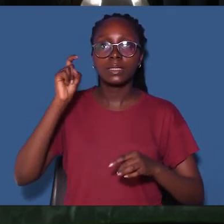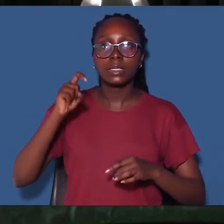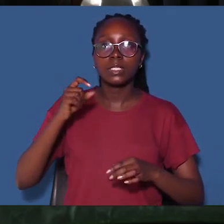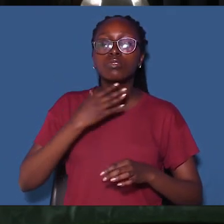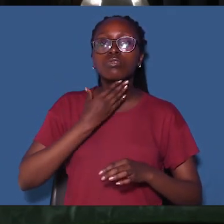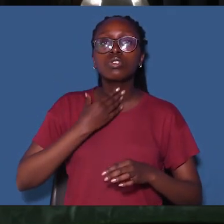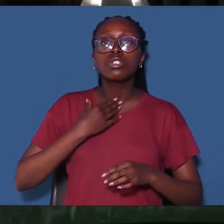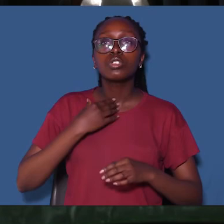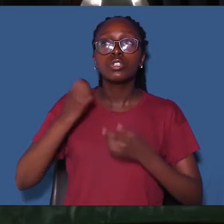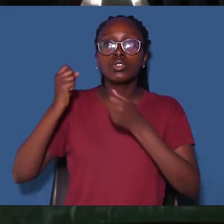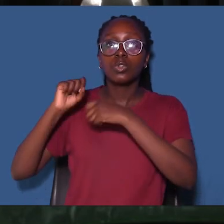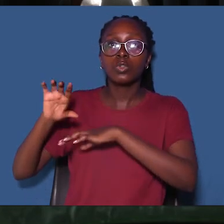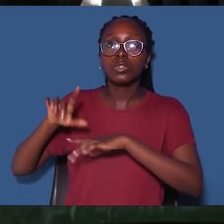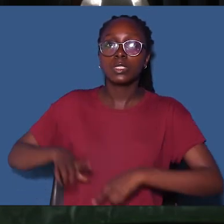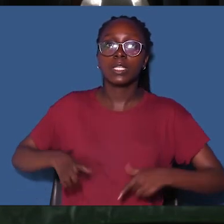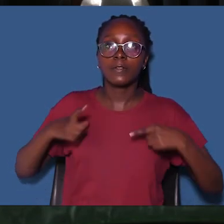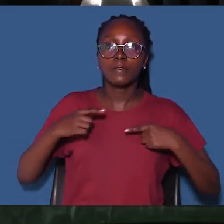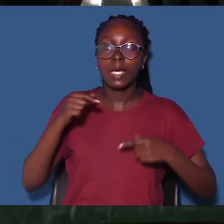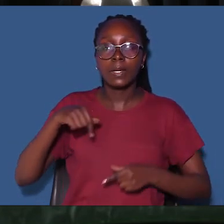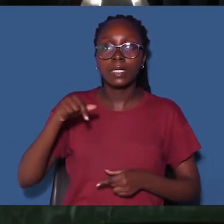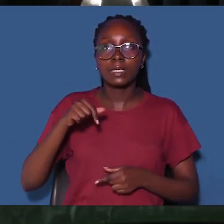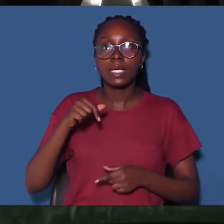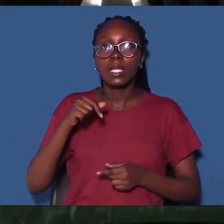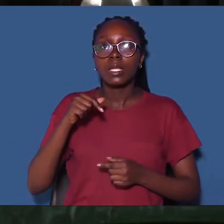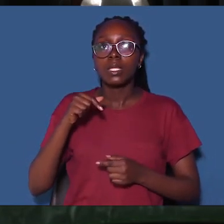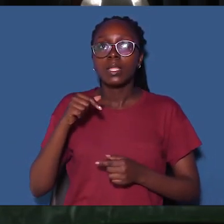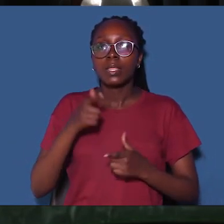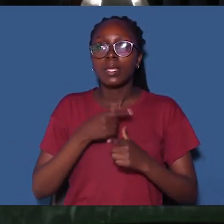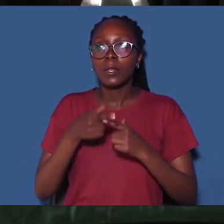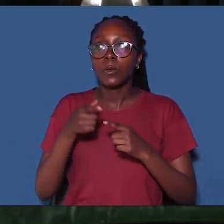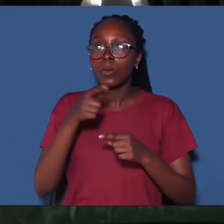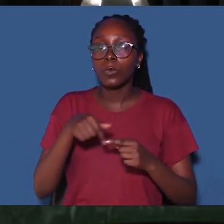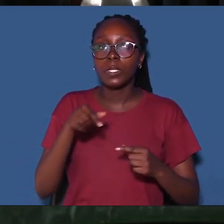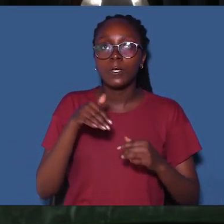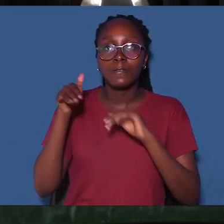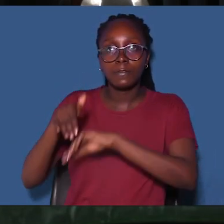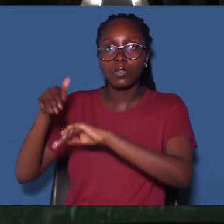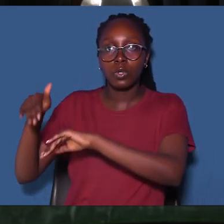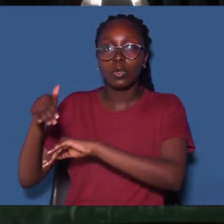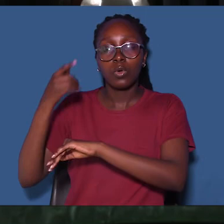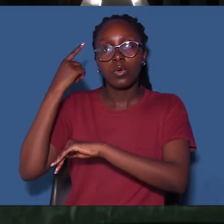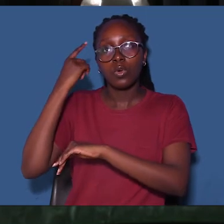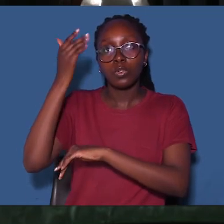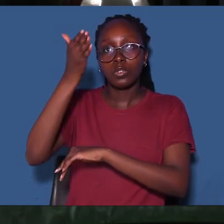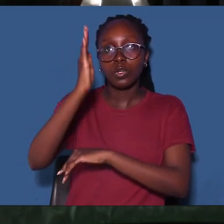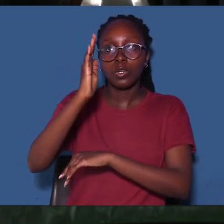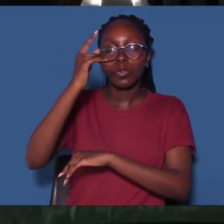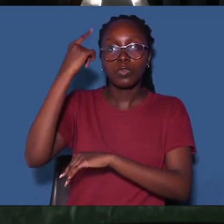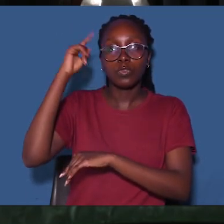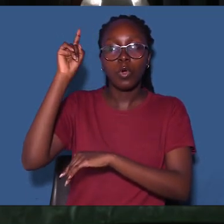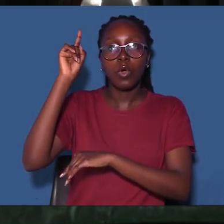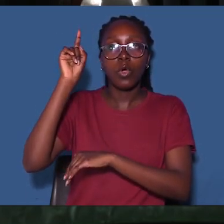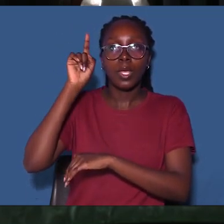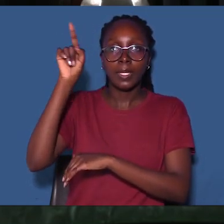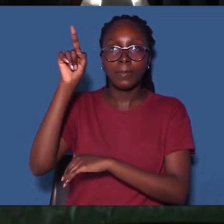His, so that we are only following for His sake and for His purpose, and not